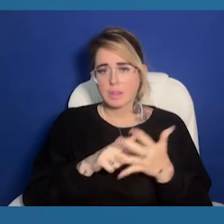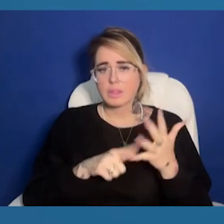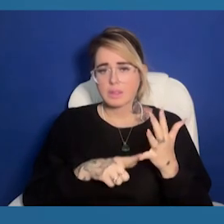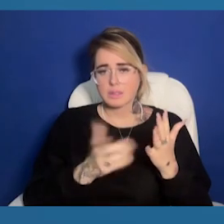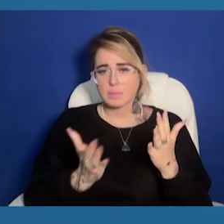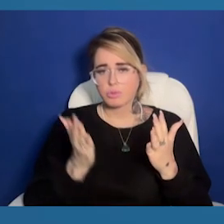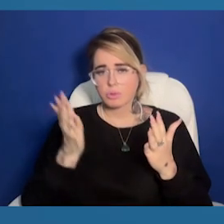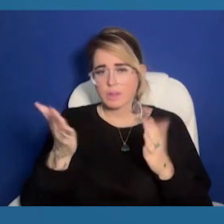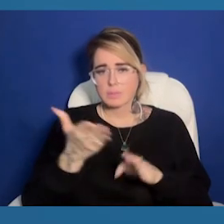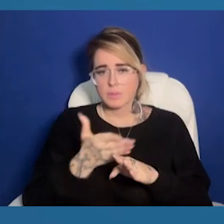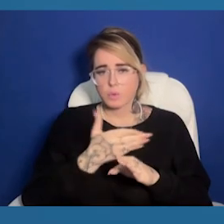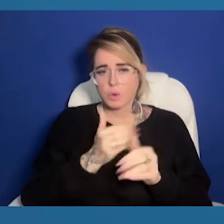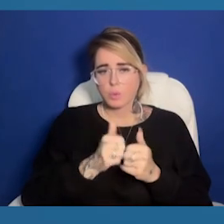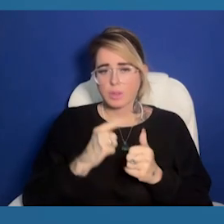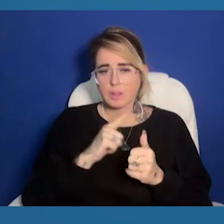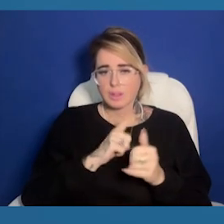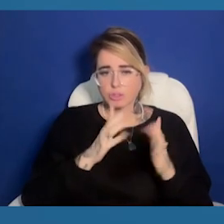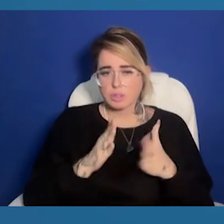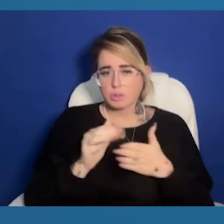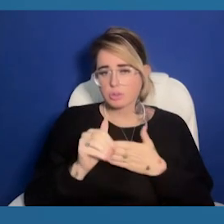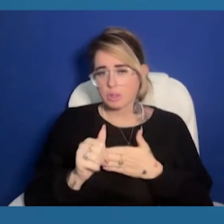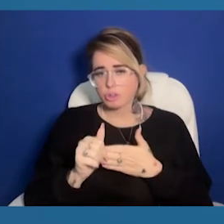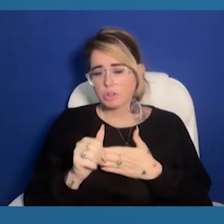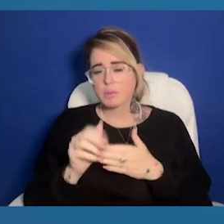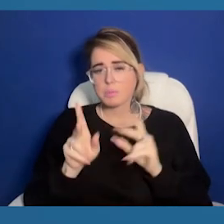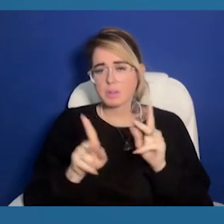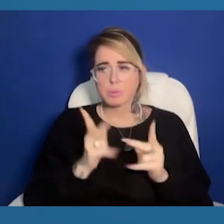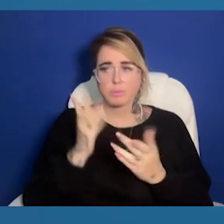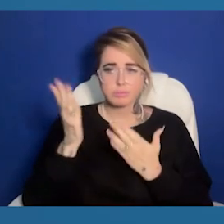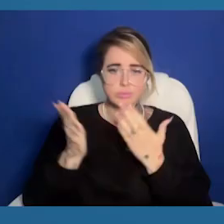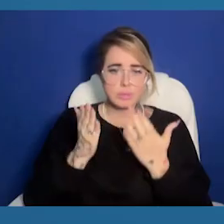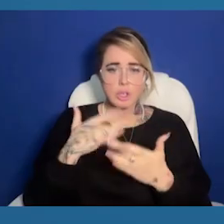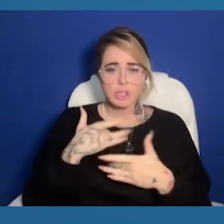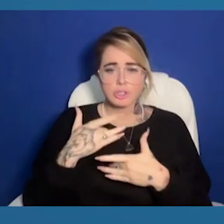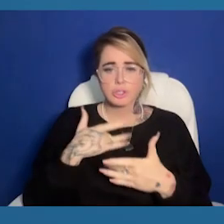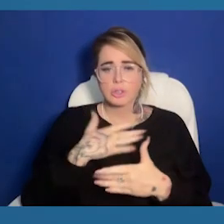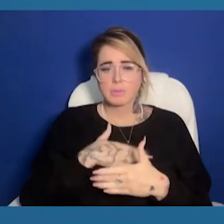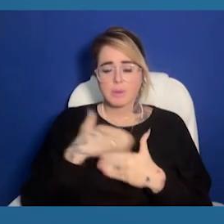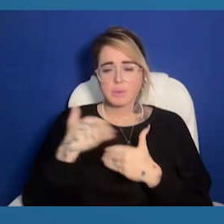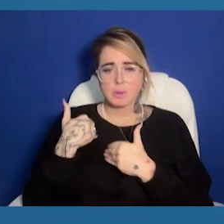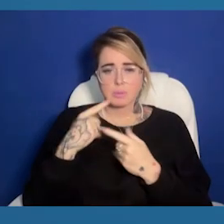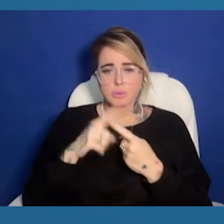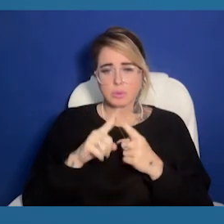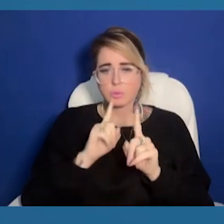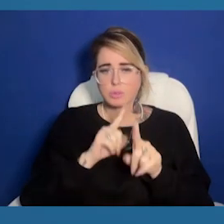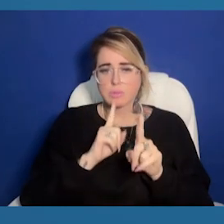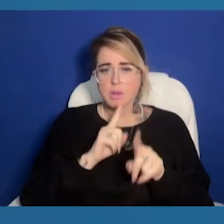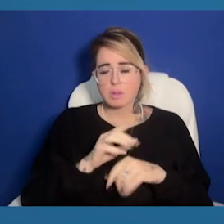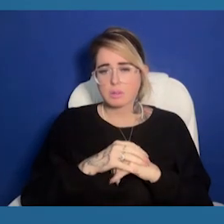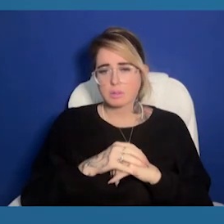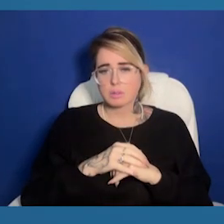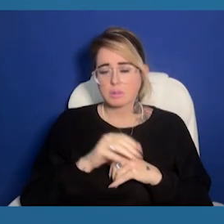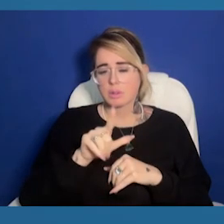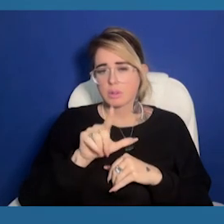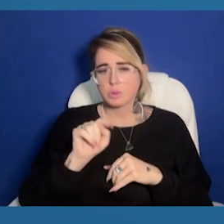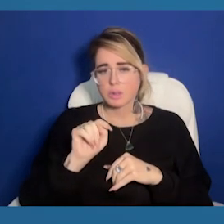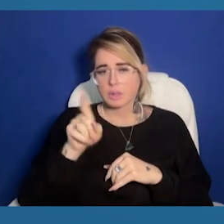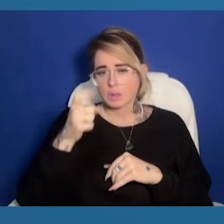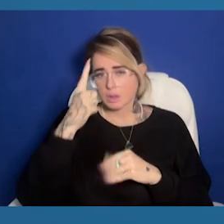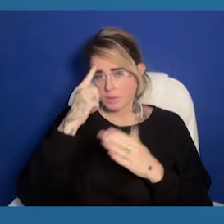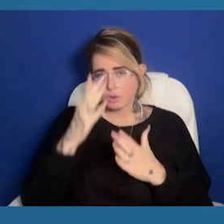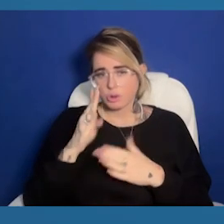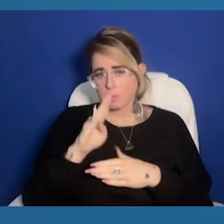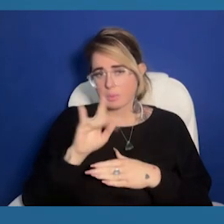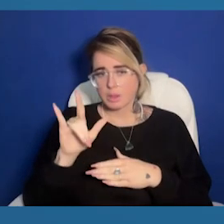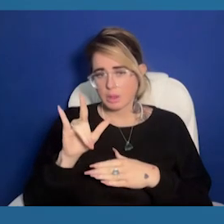by legislators, by the leadership, and people are raising concerns, and it's my responsibility to be responsive. Lieutenant Governor bill is simply something